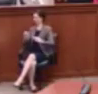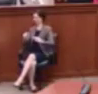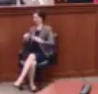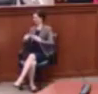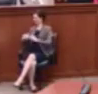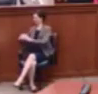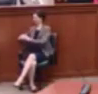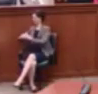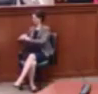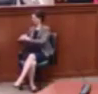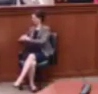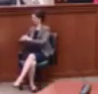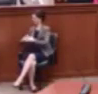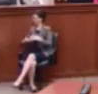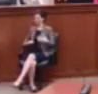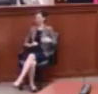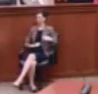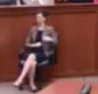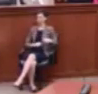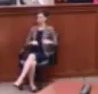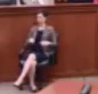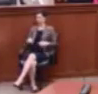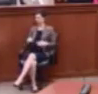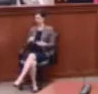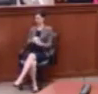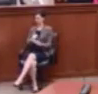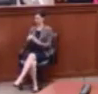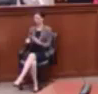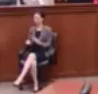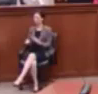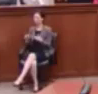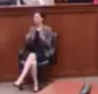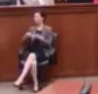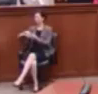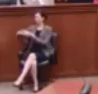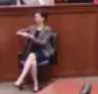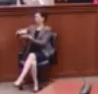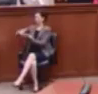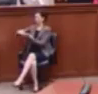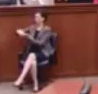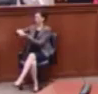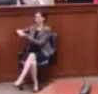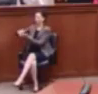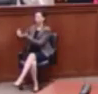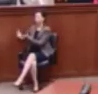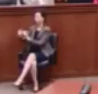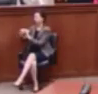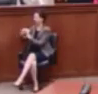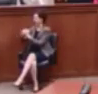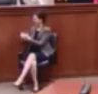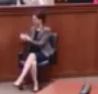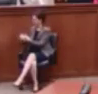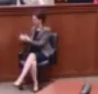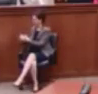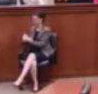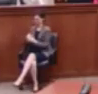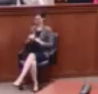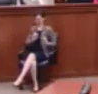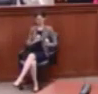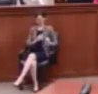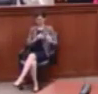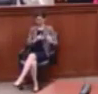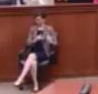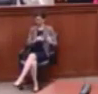the collaborate portion of that plan is really focused on how we can better align our education